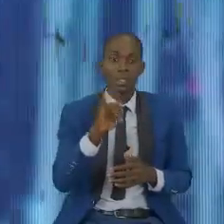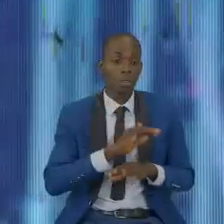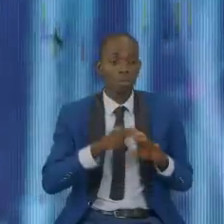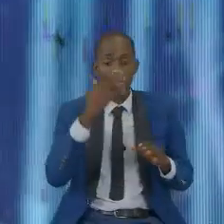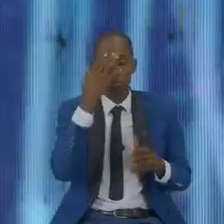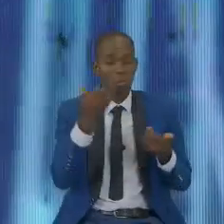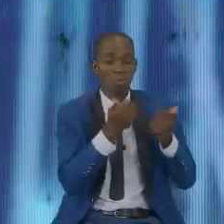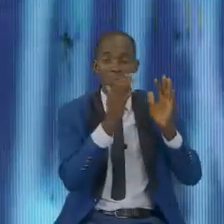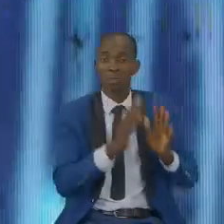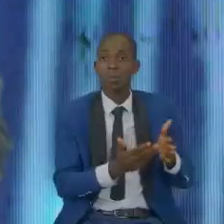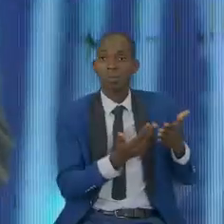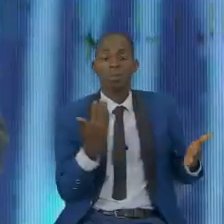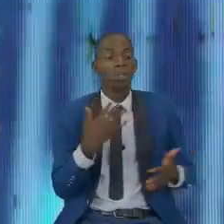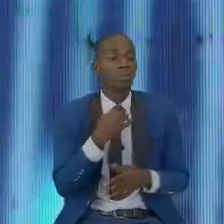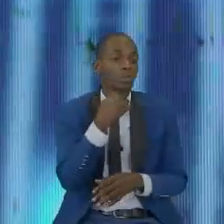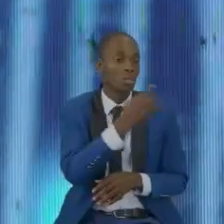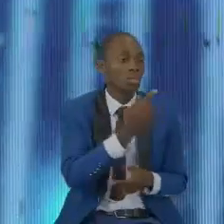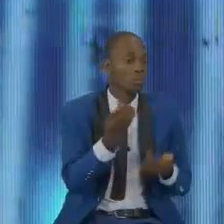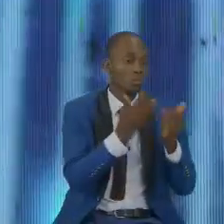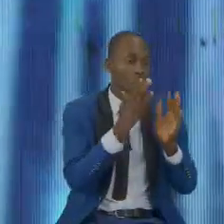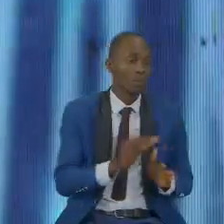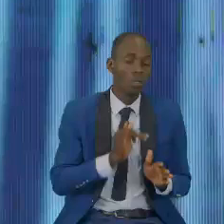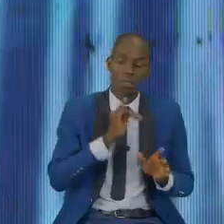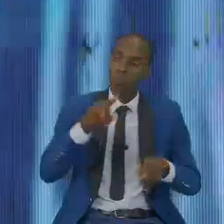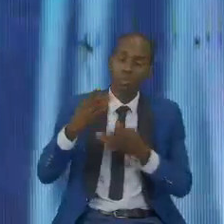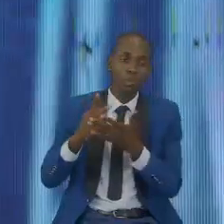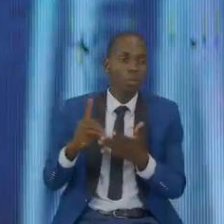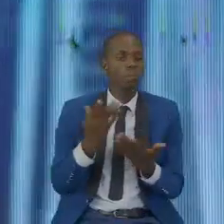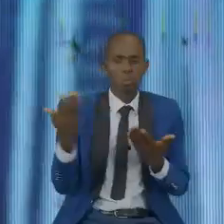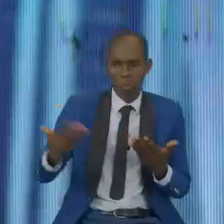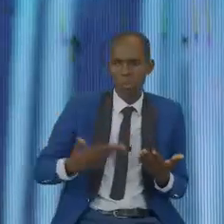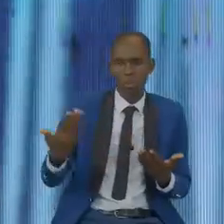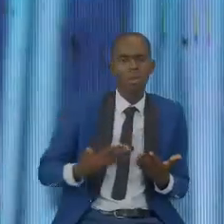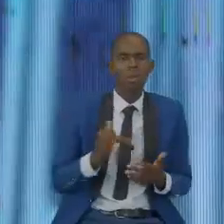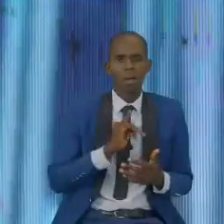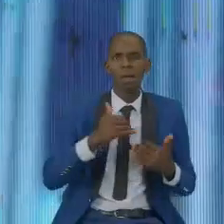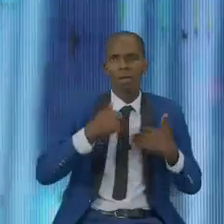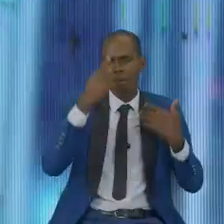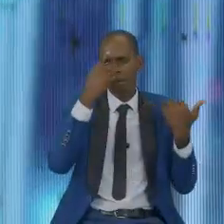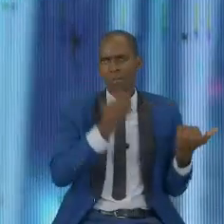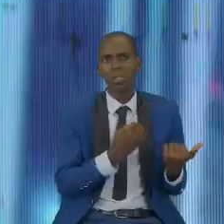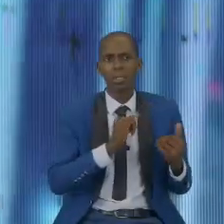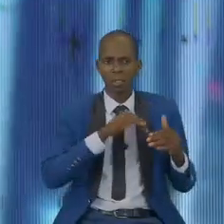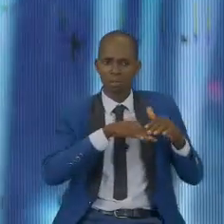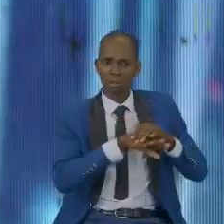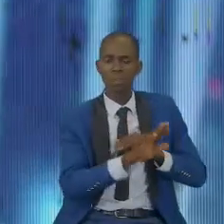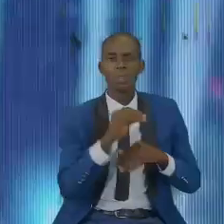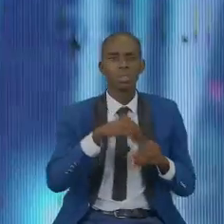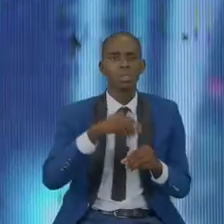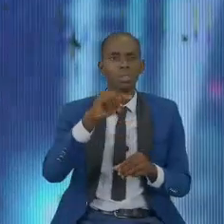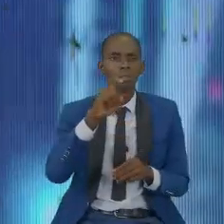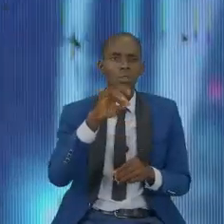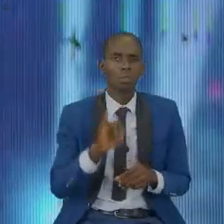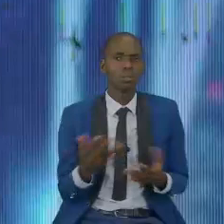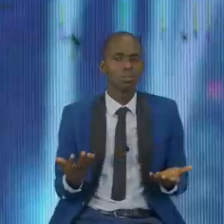before. And I say, this is where I'm going. He said, enter in. And I have faith and I entered in. And I didn't say,